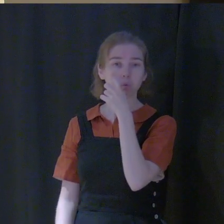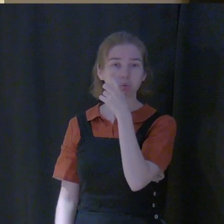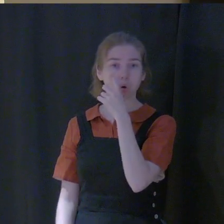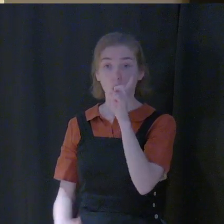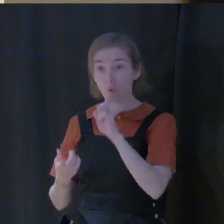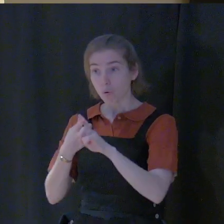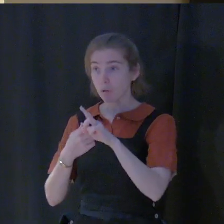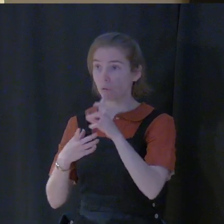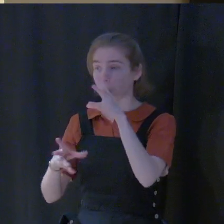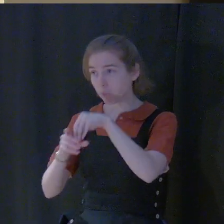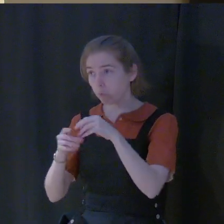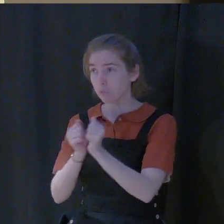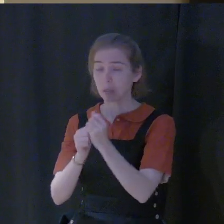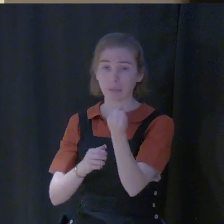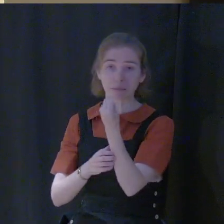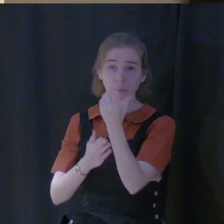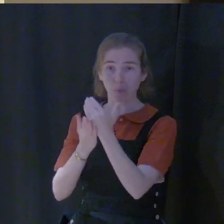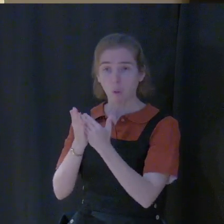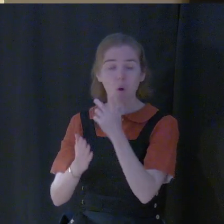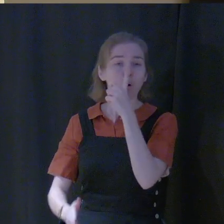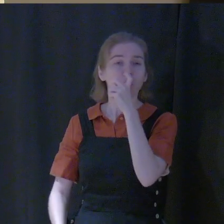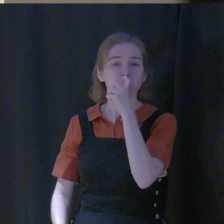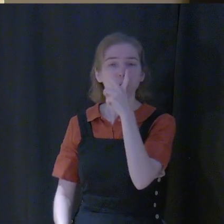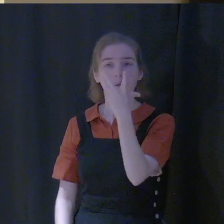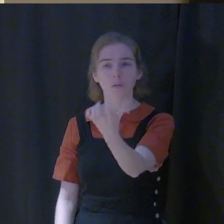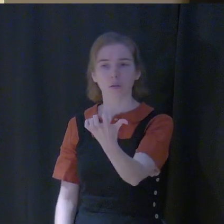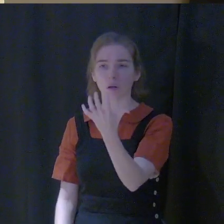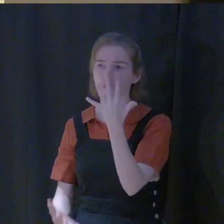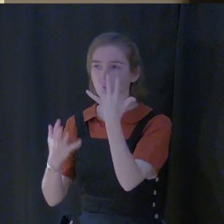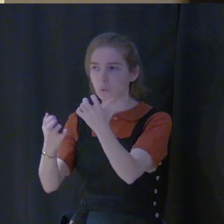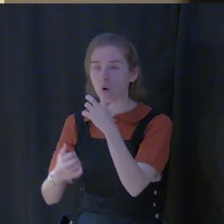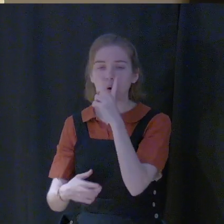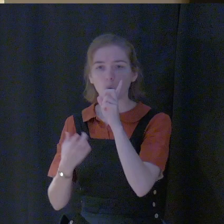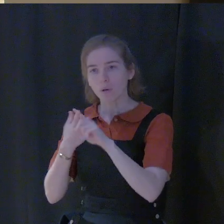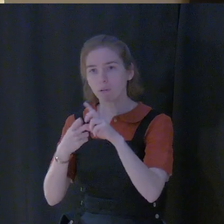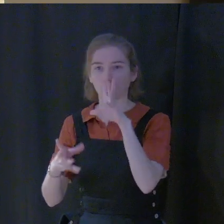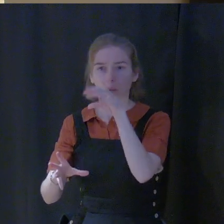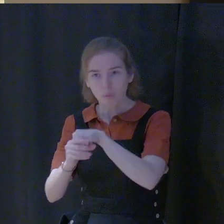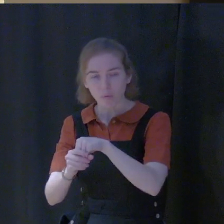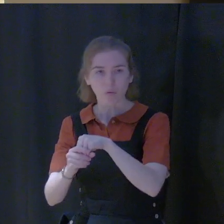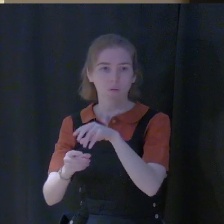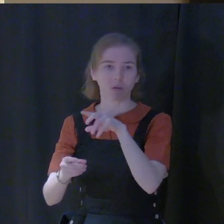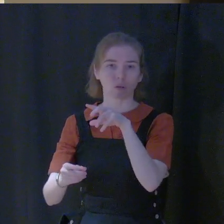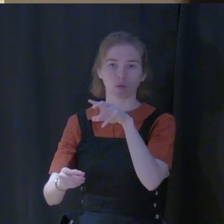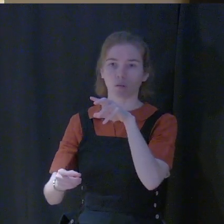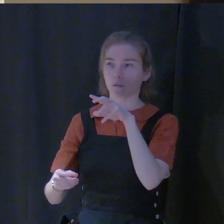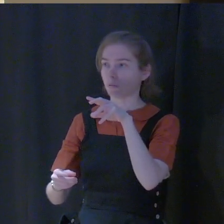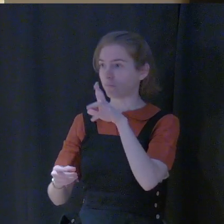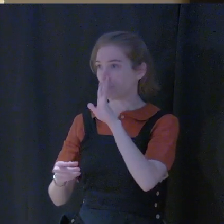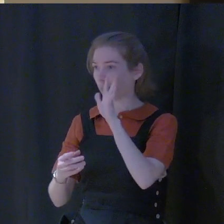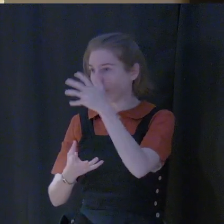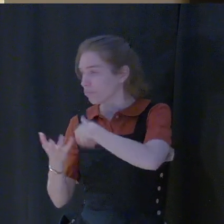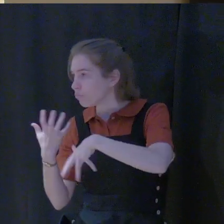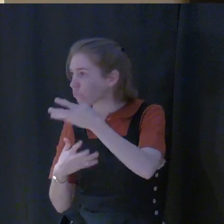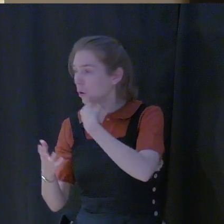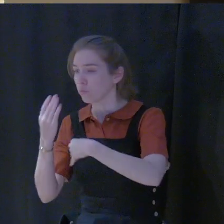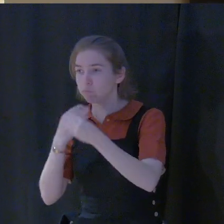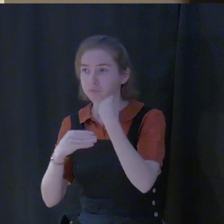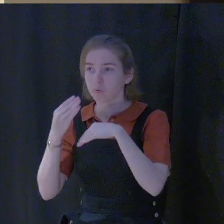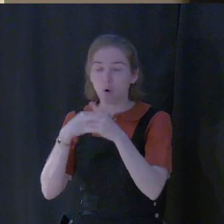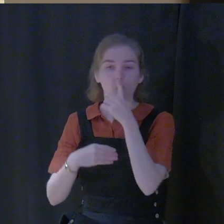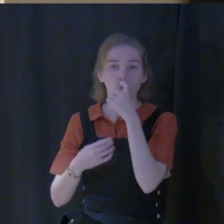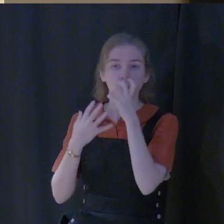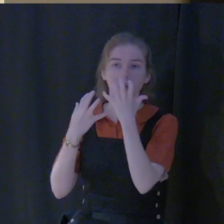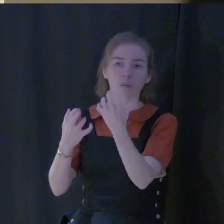When you're taking part in the Sabbath school lesson, who is the audience? When you're taking part in the fellowship meal, who is